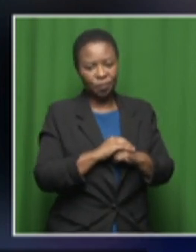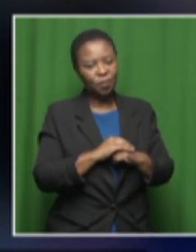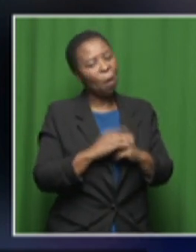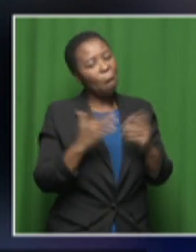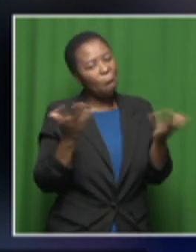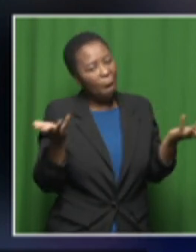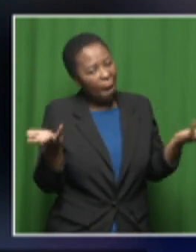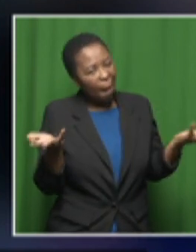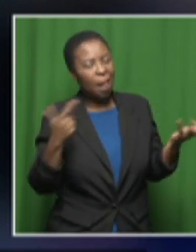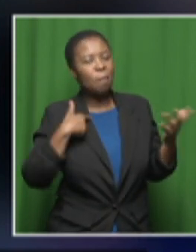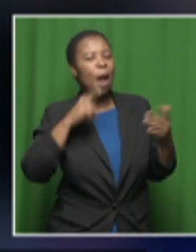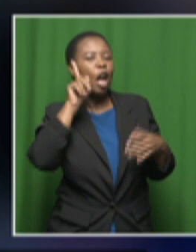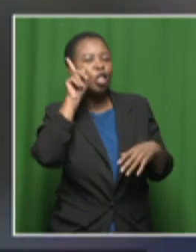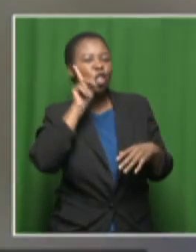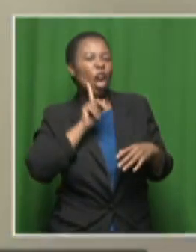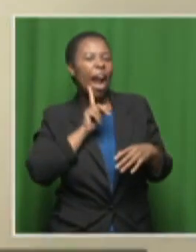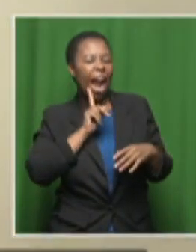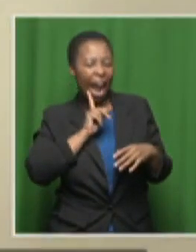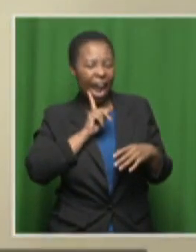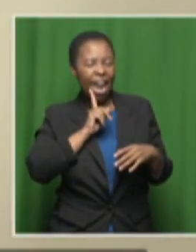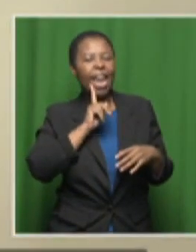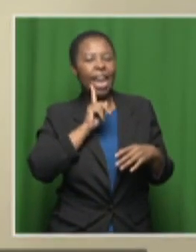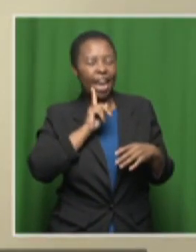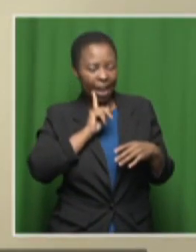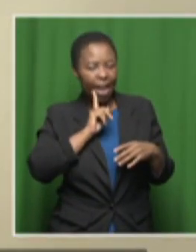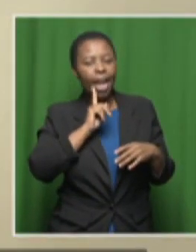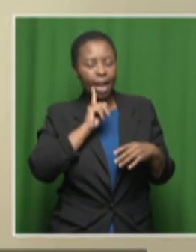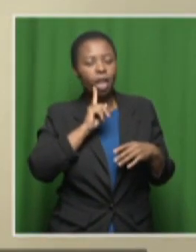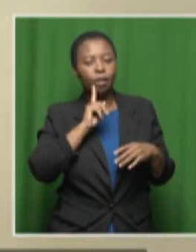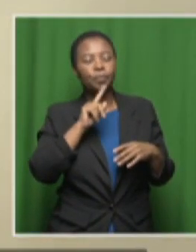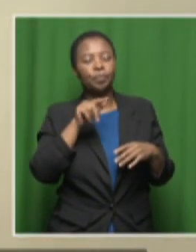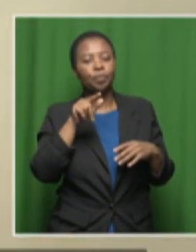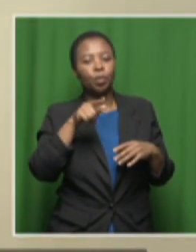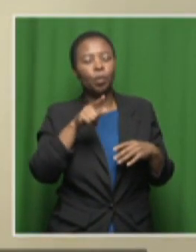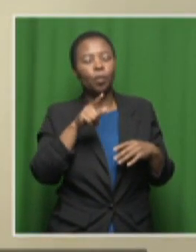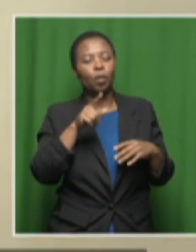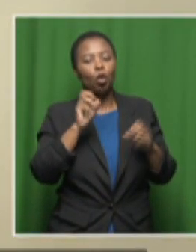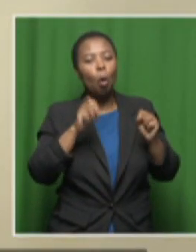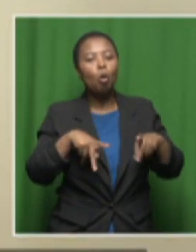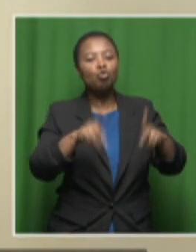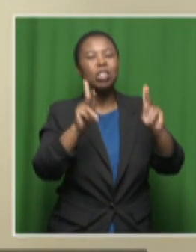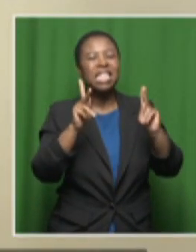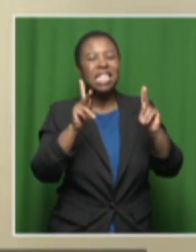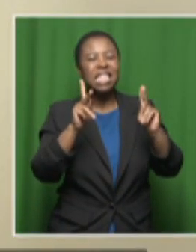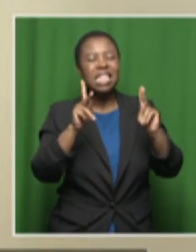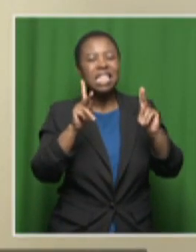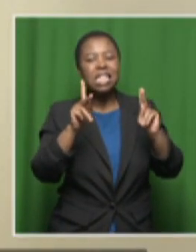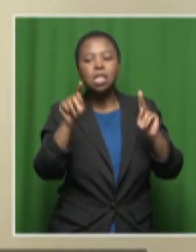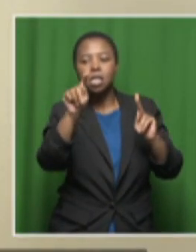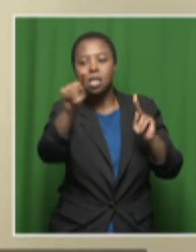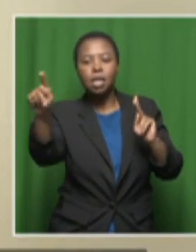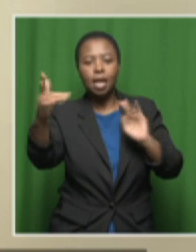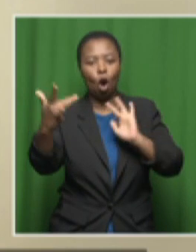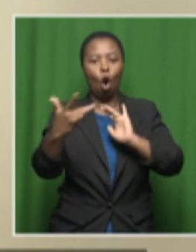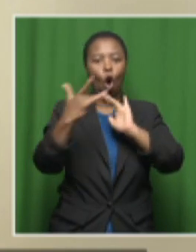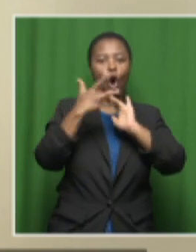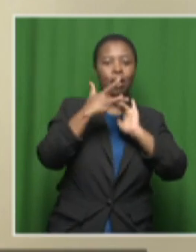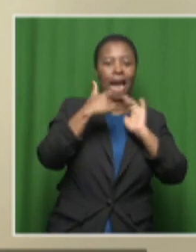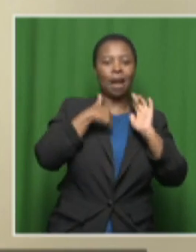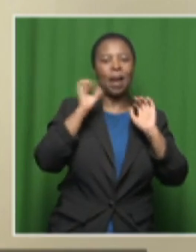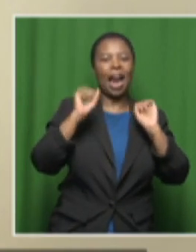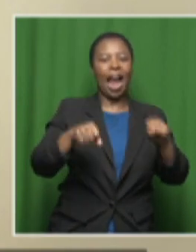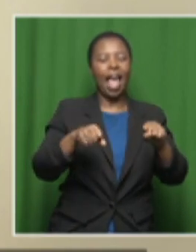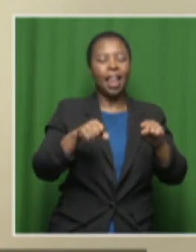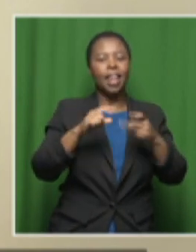Well, I try to create avenues for my audience to contact me. I try to